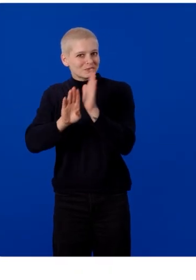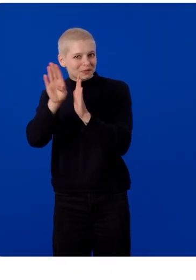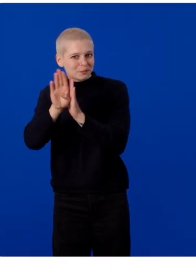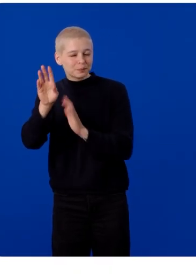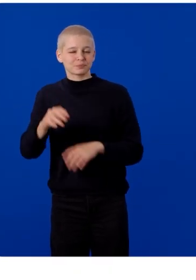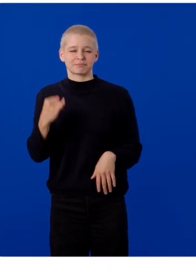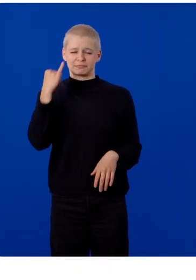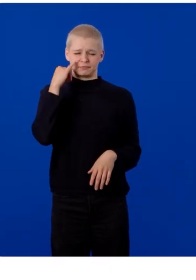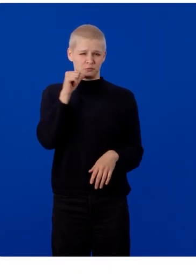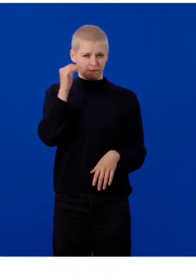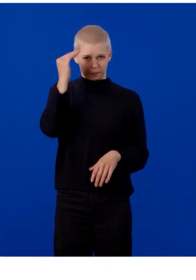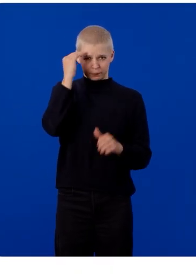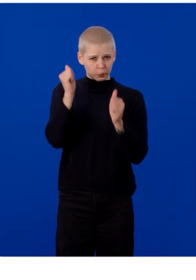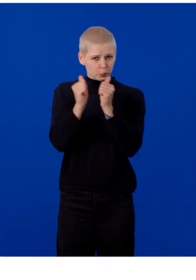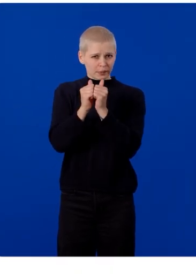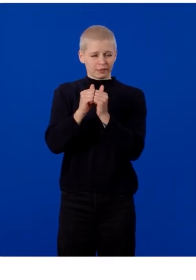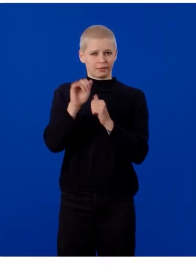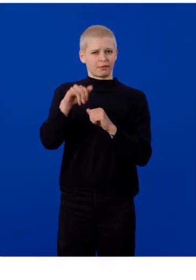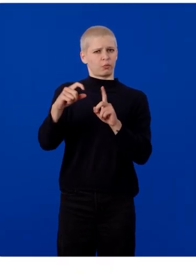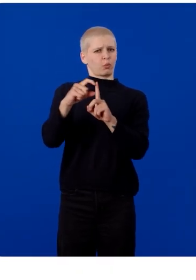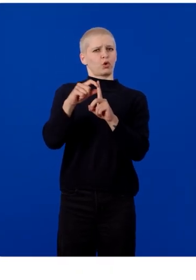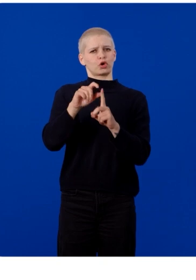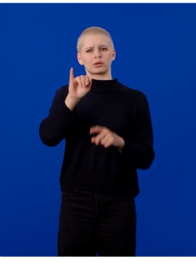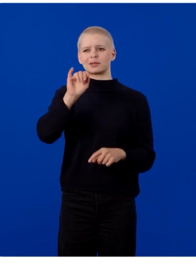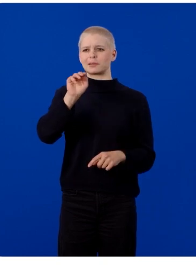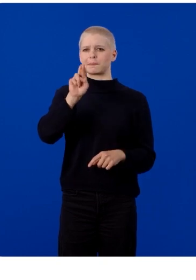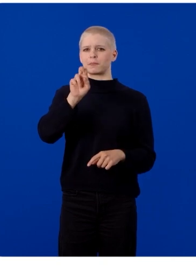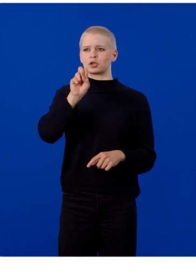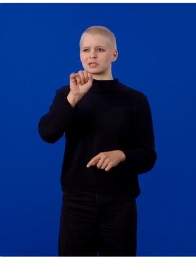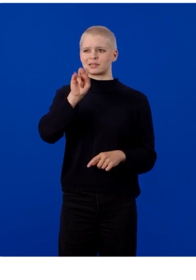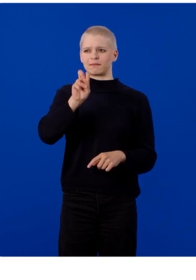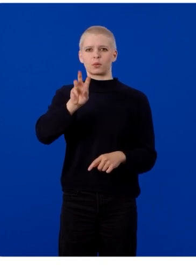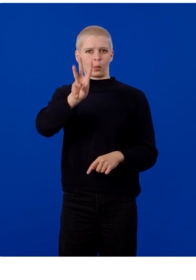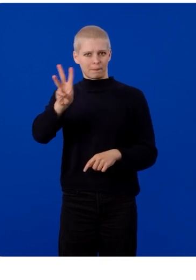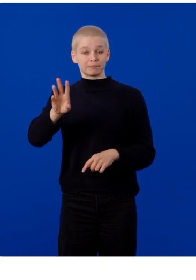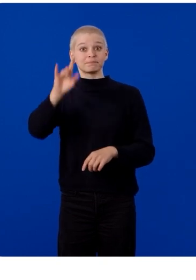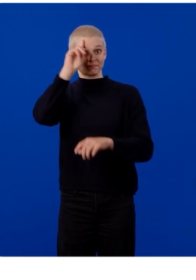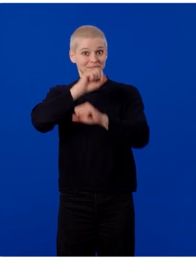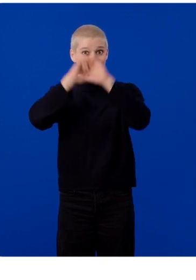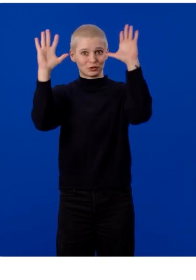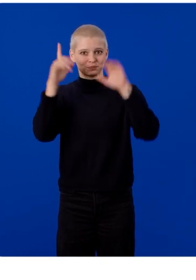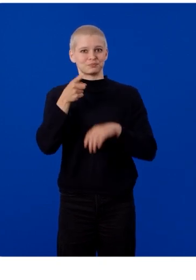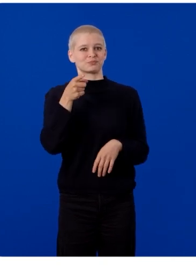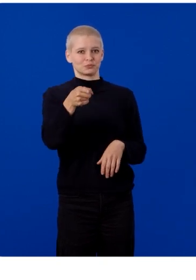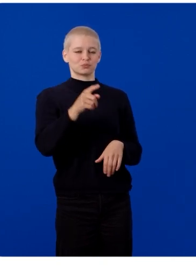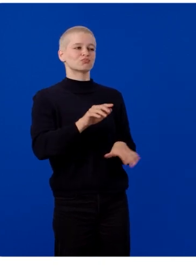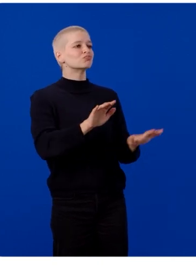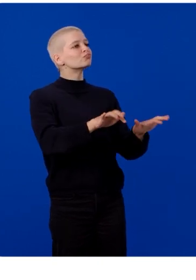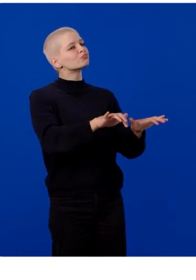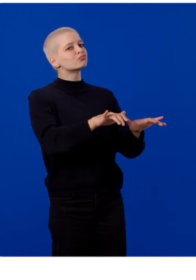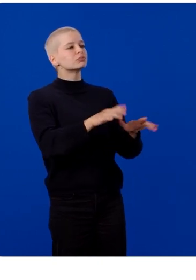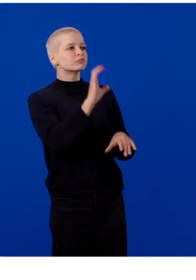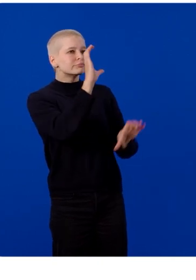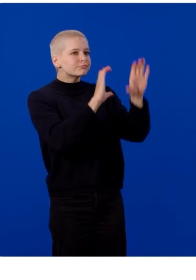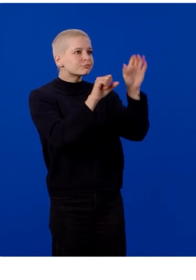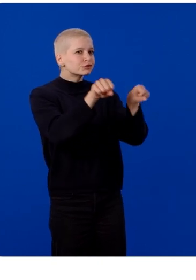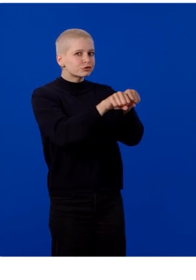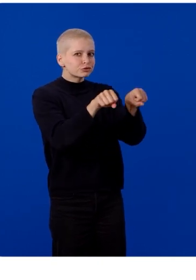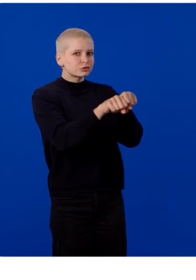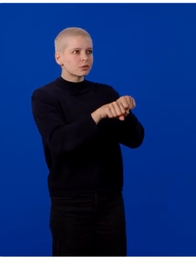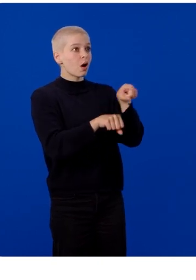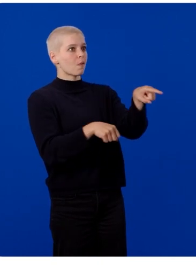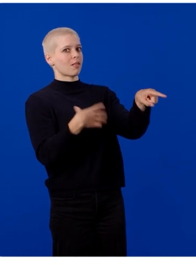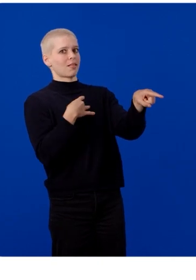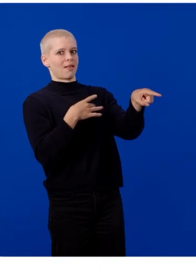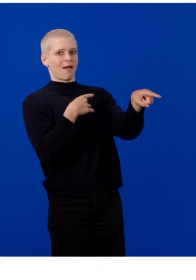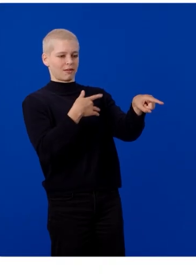you're not familiar with the term immersive web, imagine this. You're browsing the web, shopping for sneakers. You find a pair you